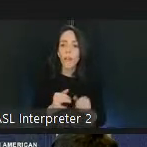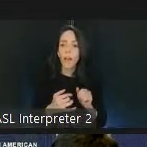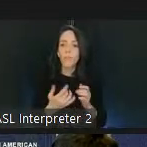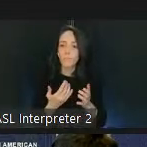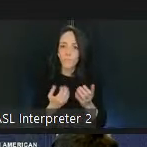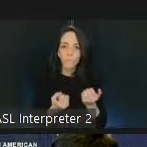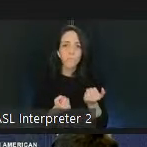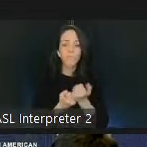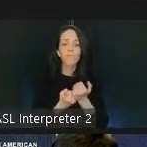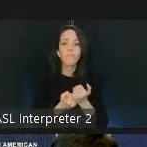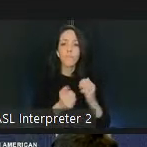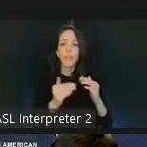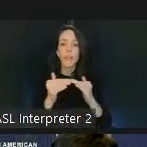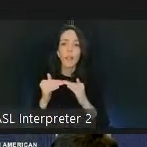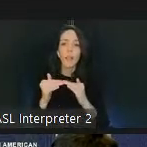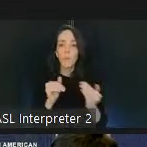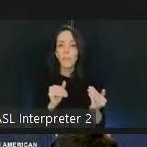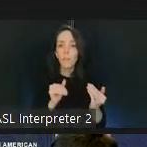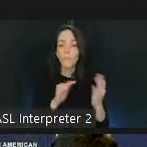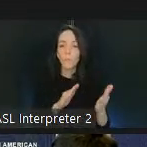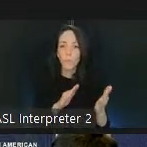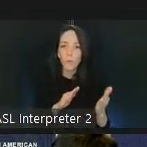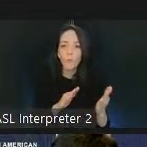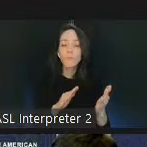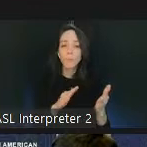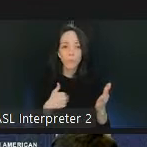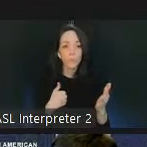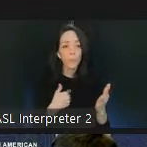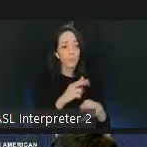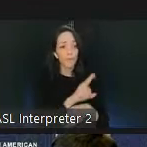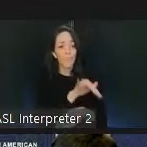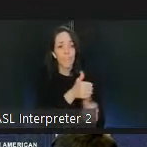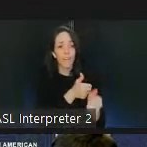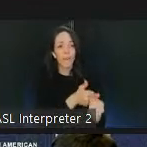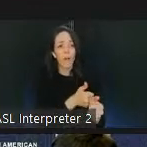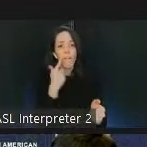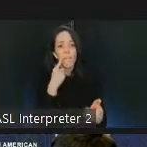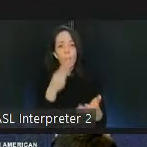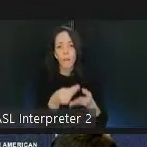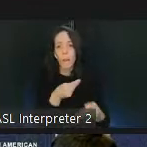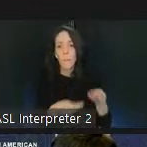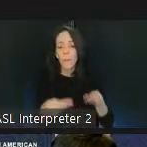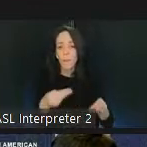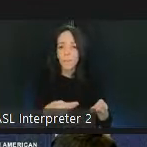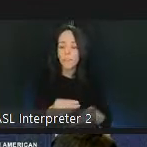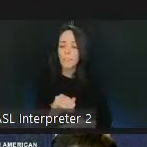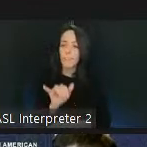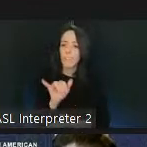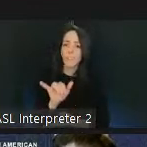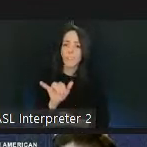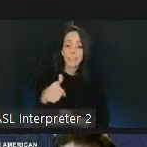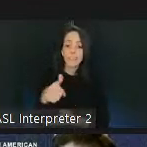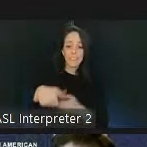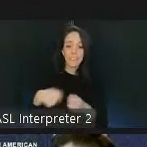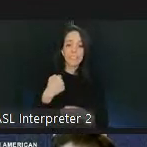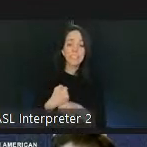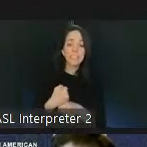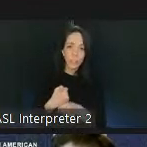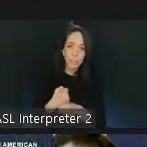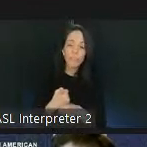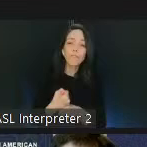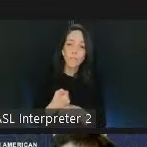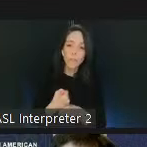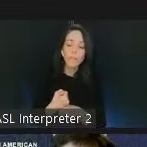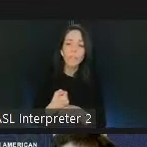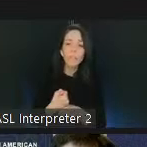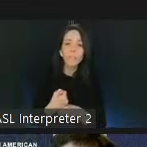in the organization that we are taking with the budget this year. This is the inaugural year of the use of